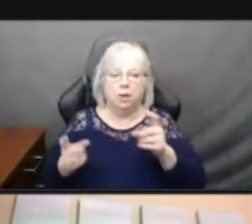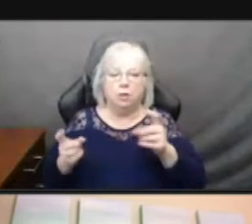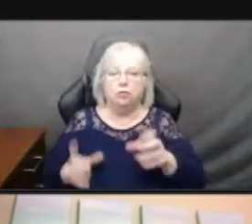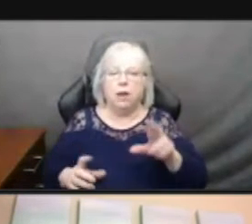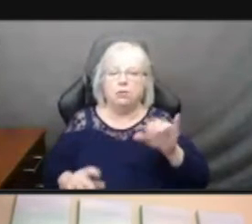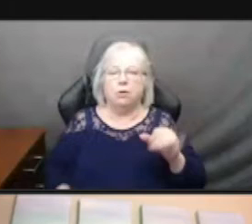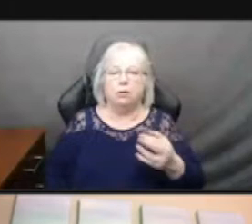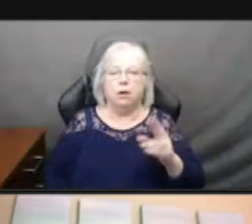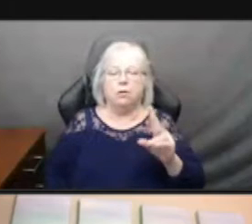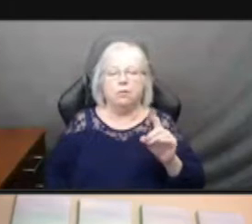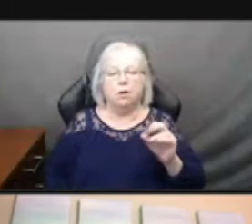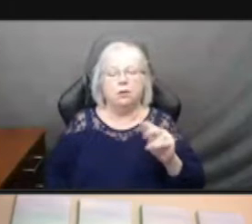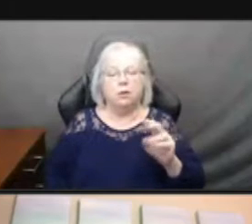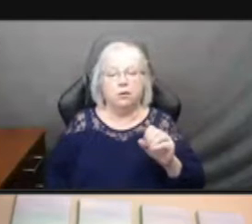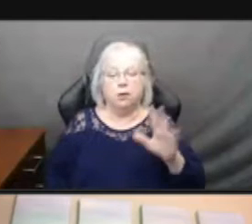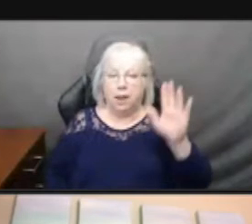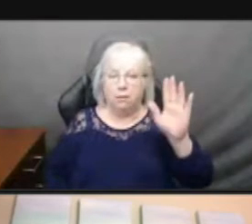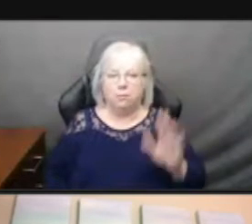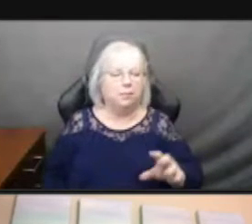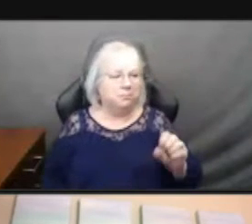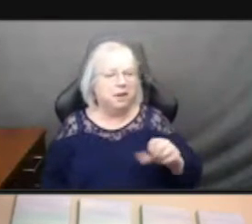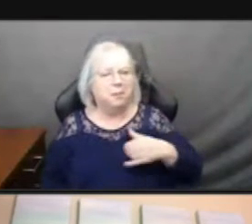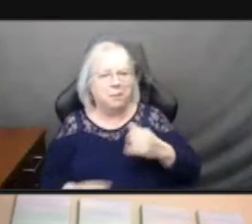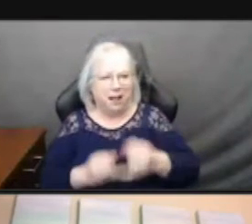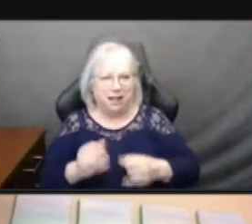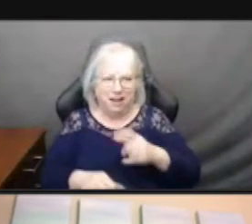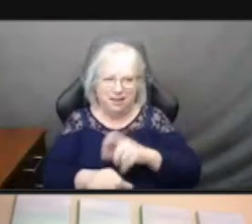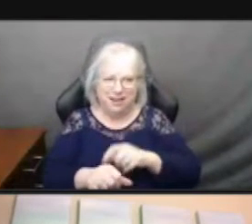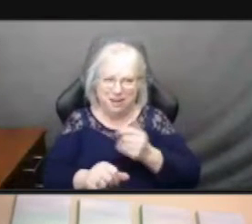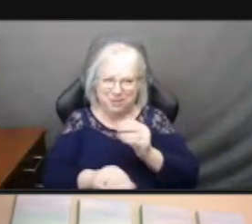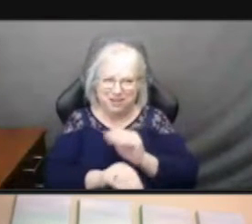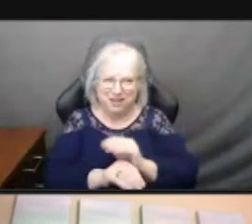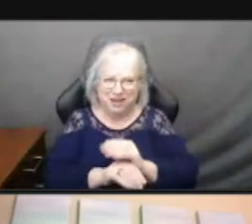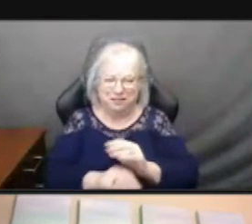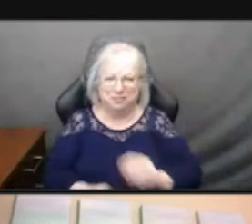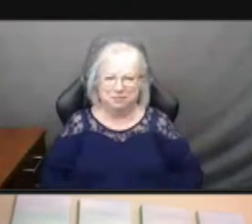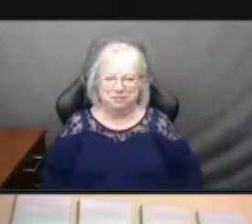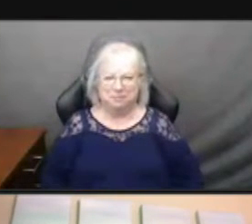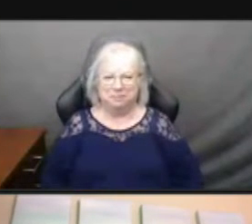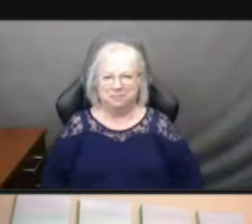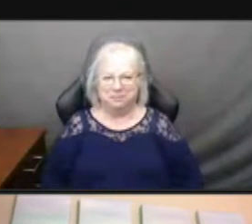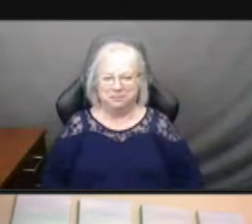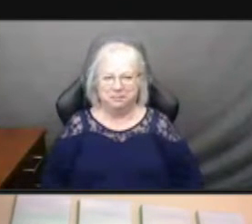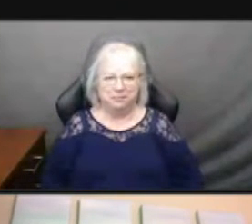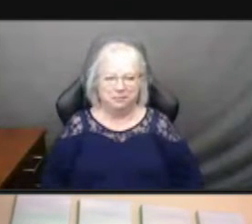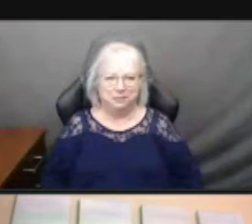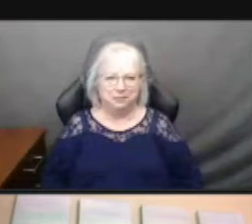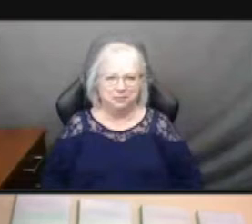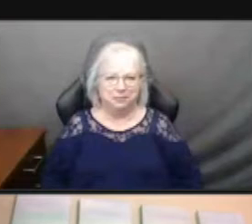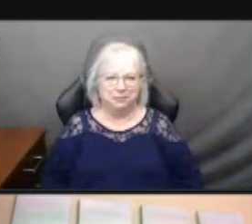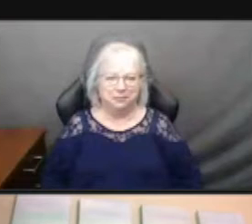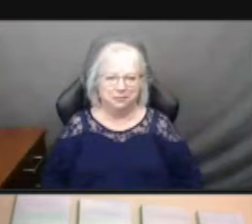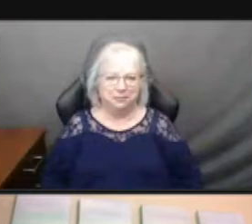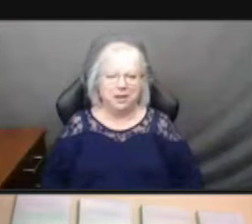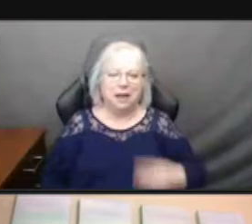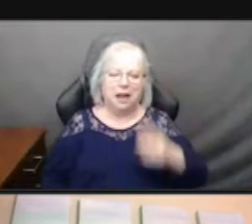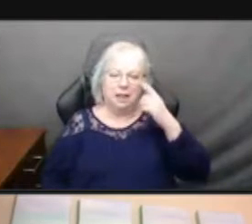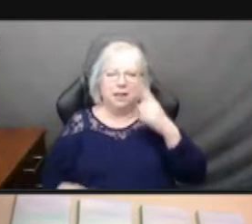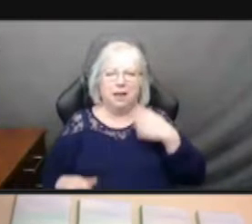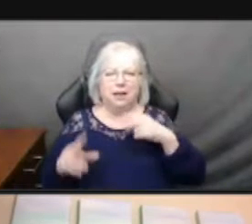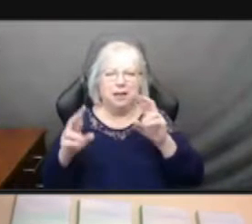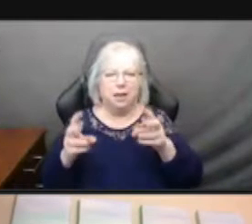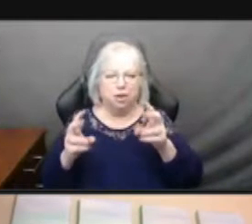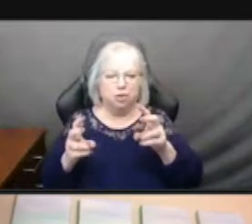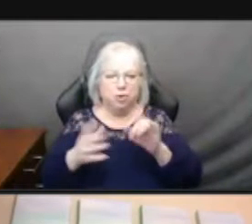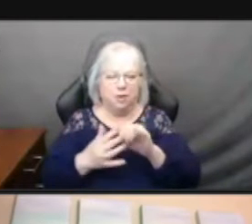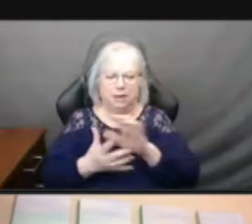hand up? Yes, sir. This is my last time tonight, Mayor. I think the issue that's